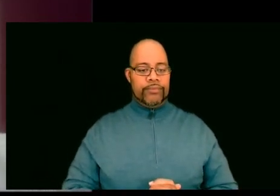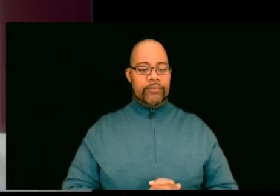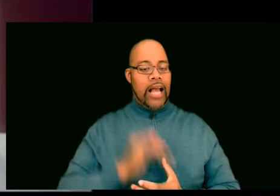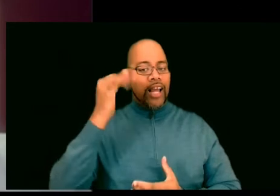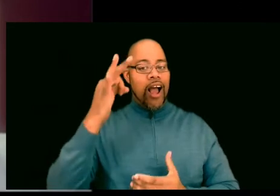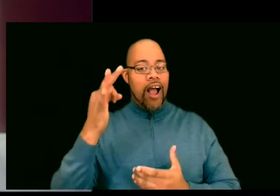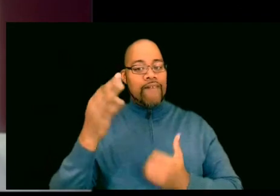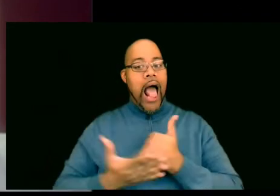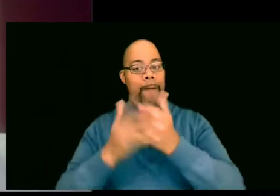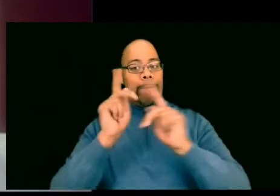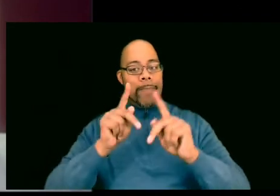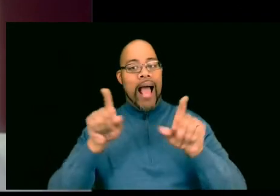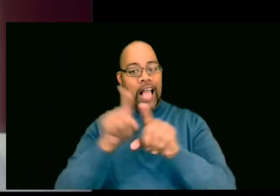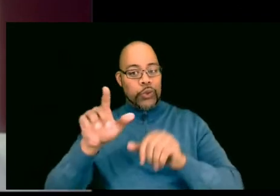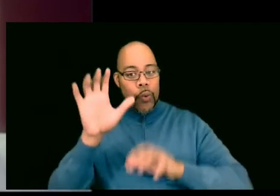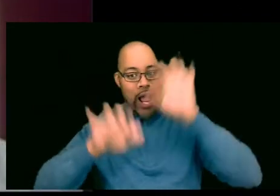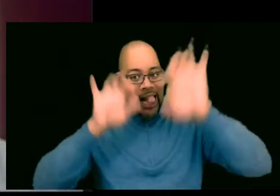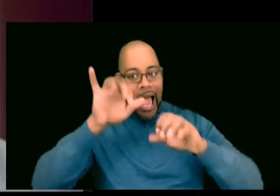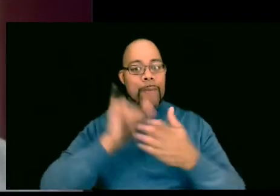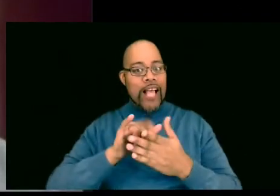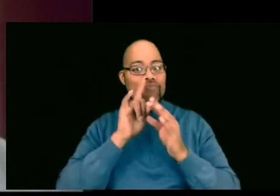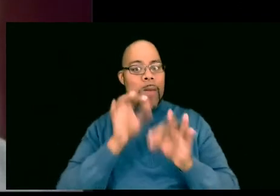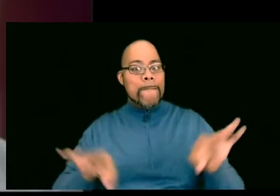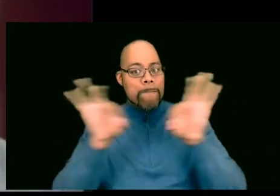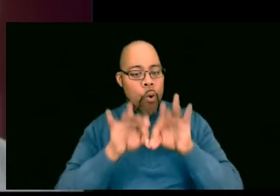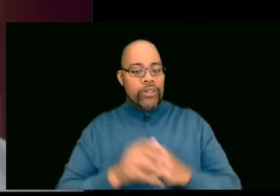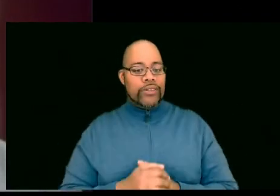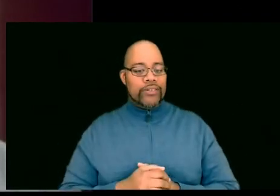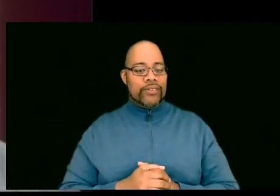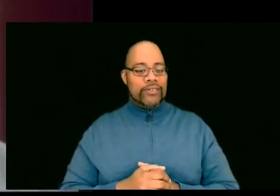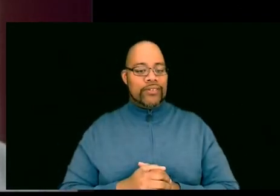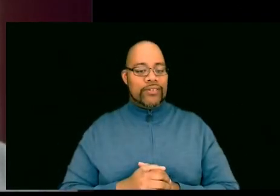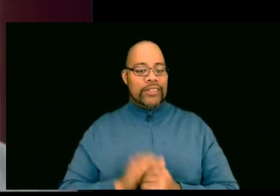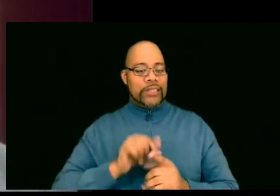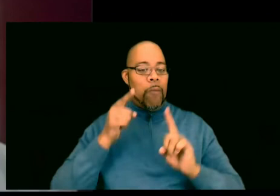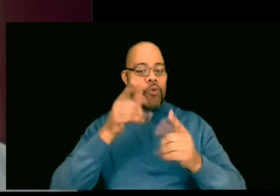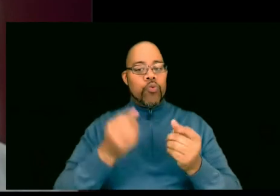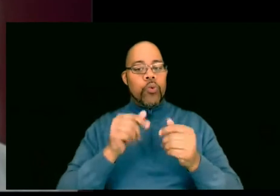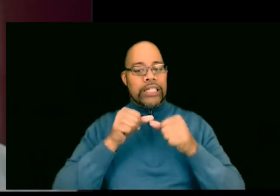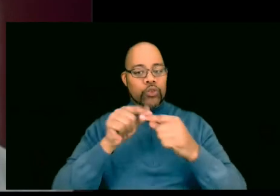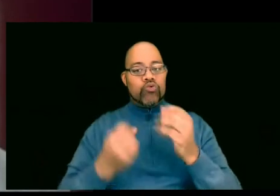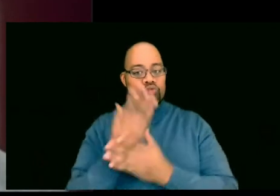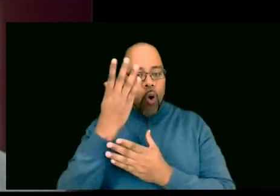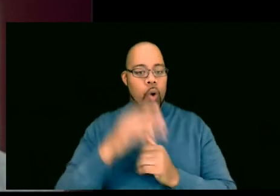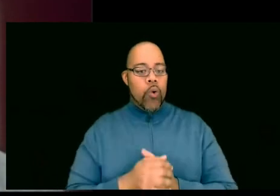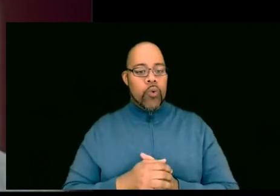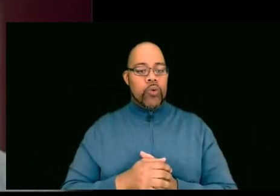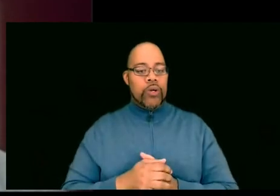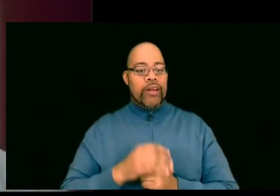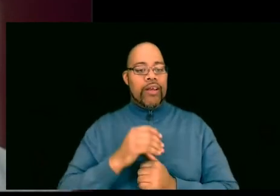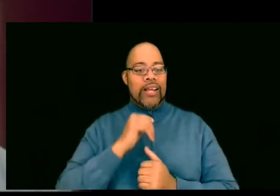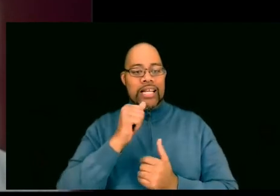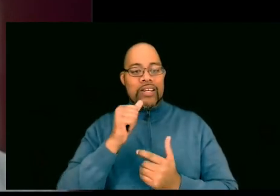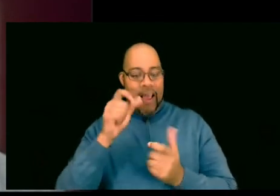That idea of pulling people up along with you is very important. You know, I feel like what's the point of you, you know, continue to grow if you're not bringing